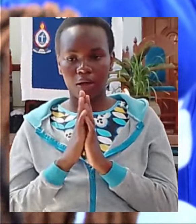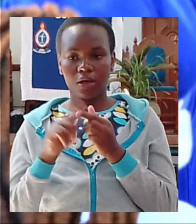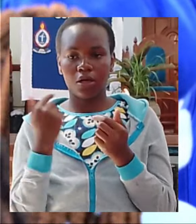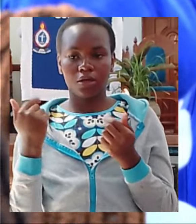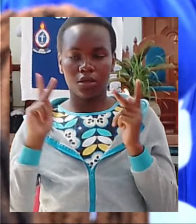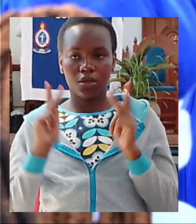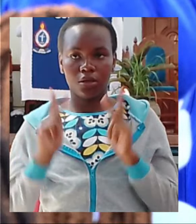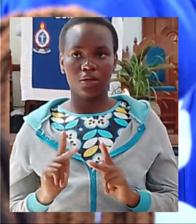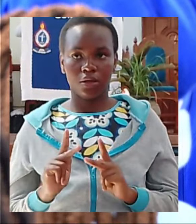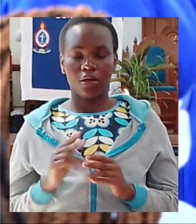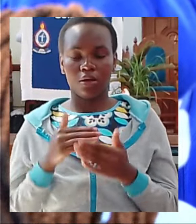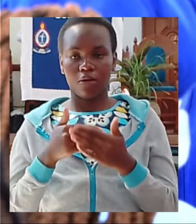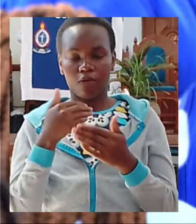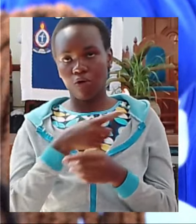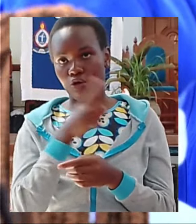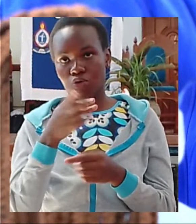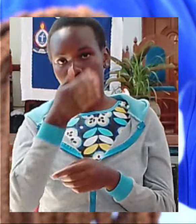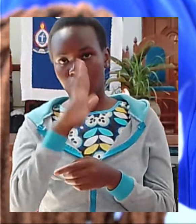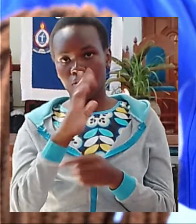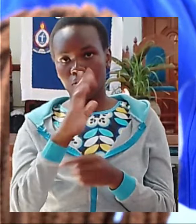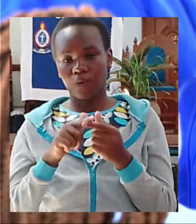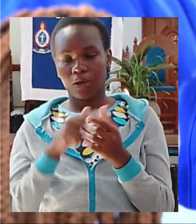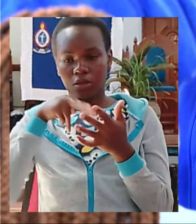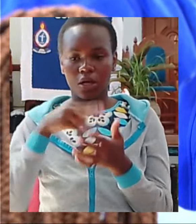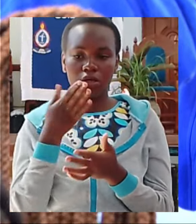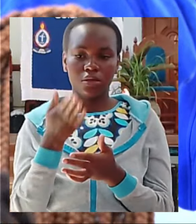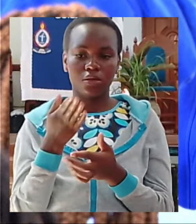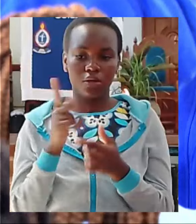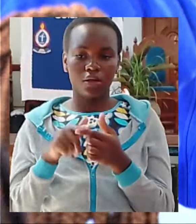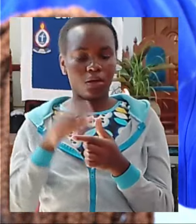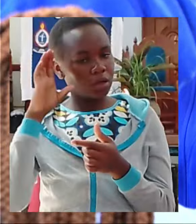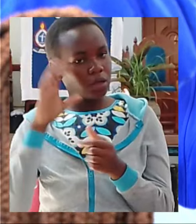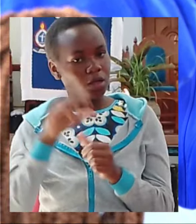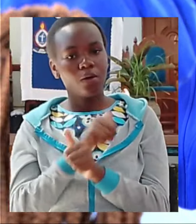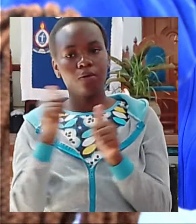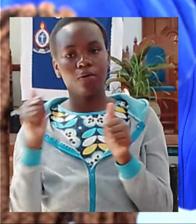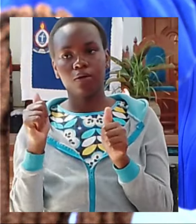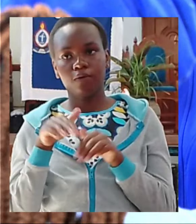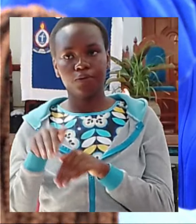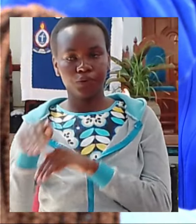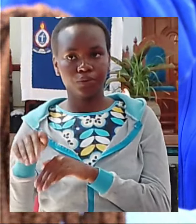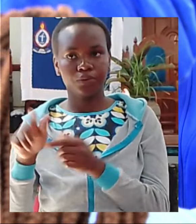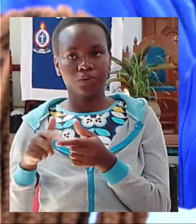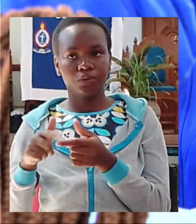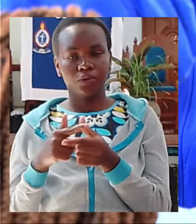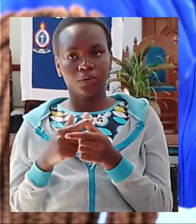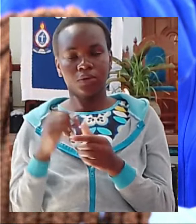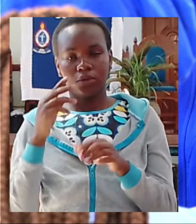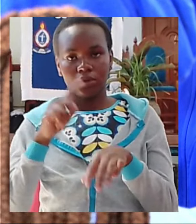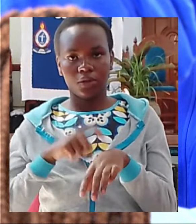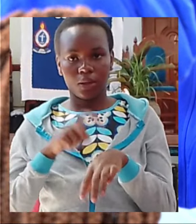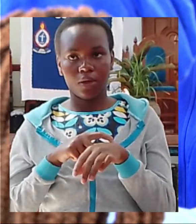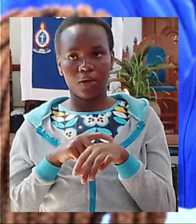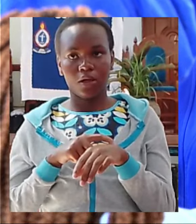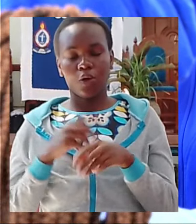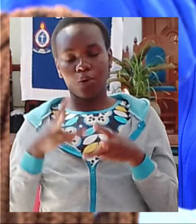one of you has made before you, Jehovah King of all glory, as they stand here, may you hear them, Jehovah Lord, in accordance to your will. And in due time and at the right